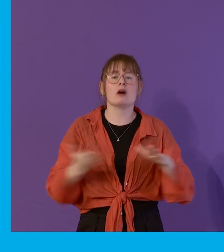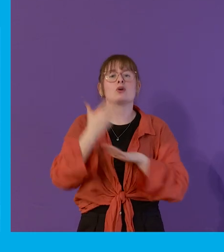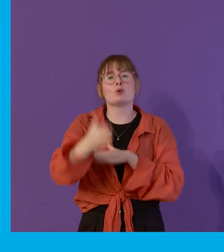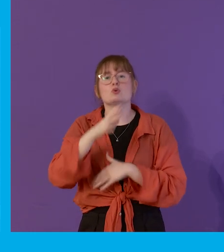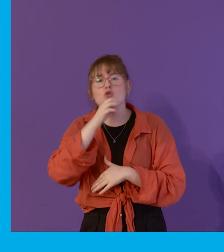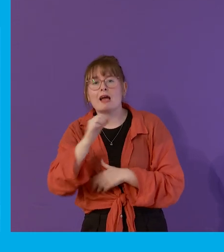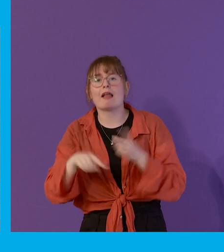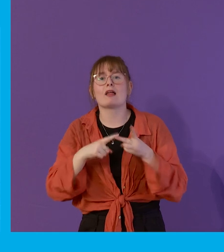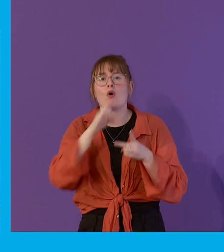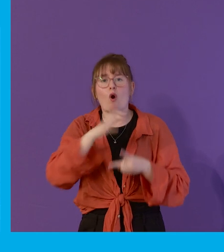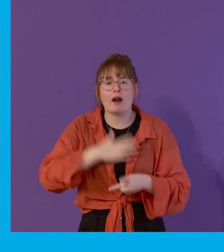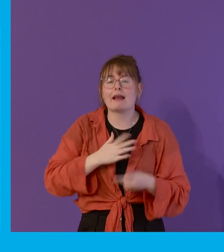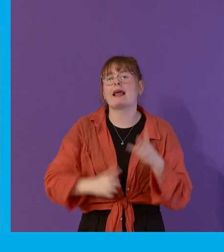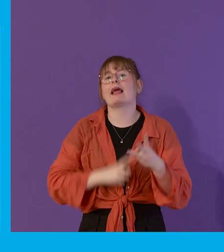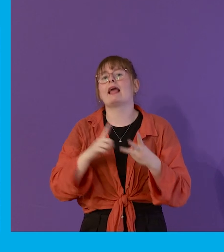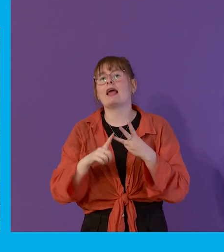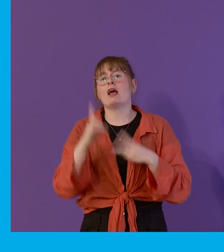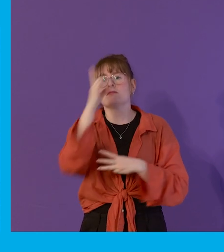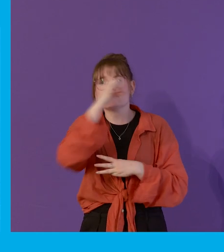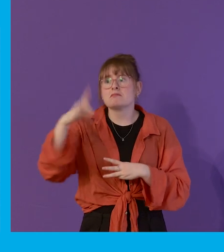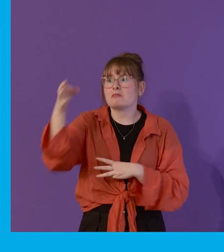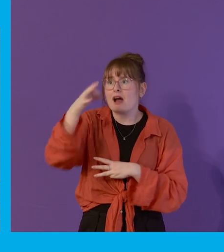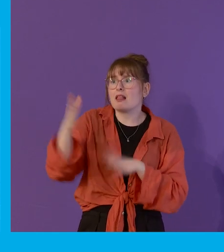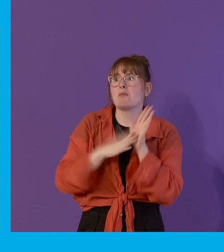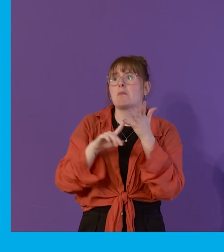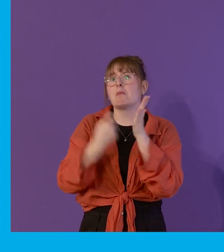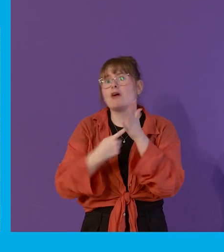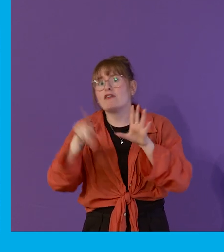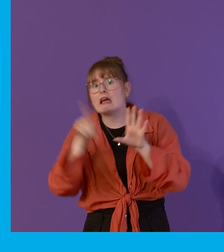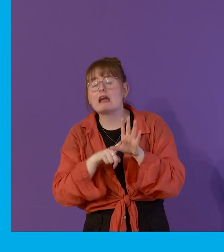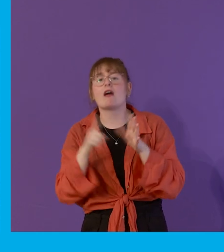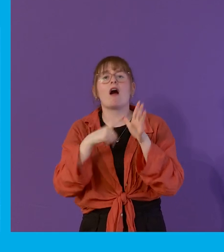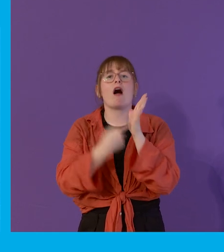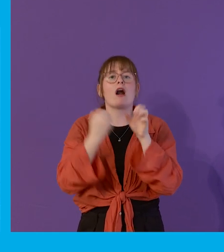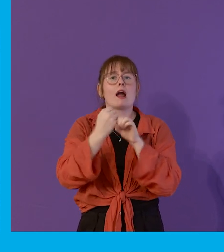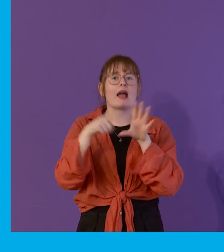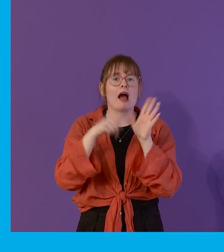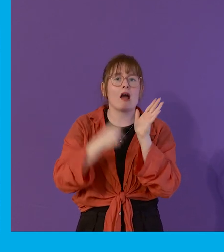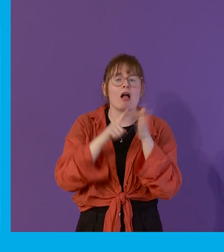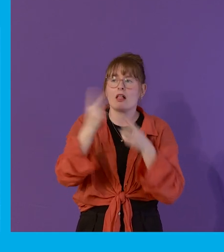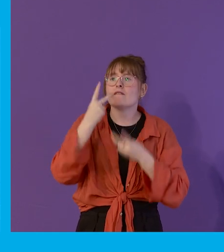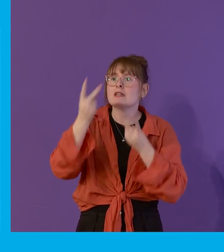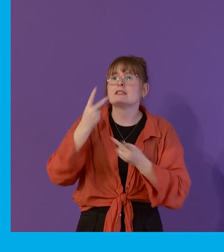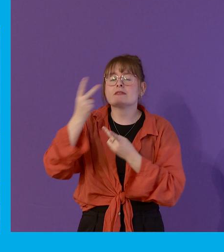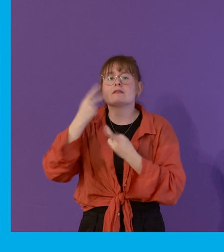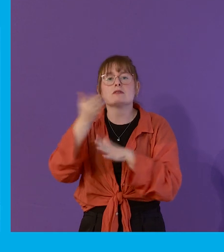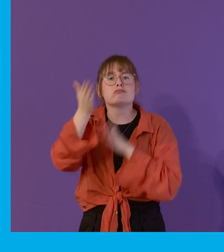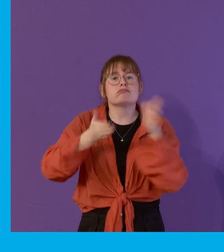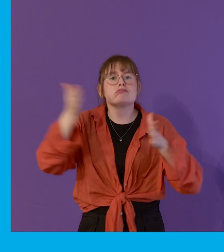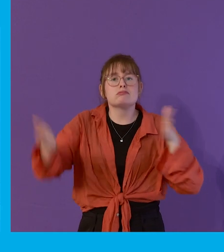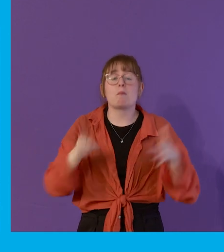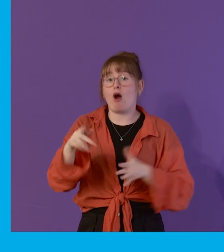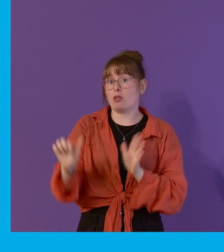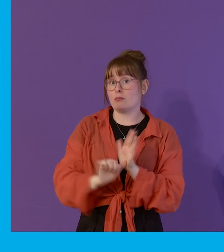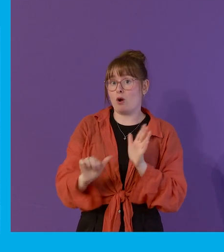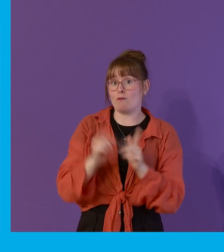and Orkney, Western Isles, Highland, Murray and Argyll. And the challenges for those